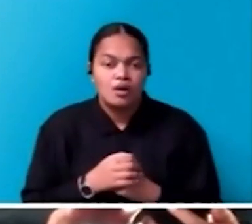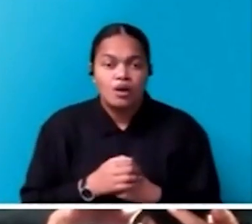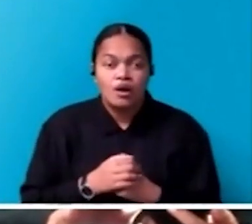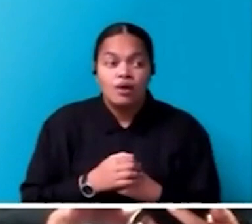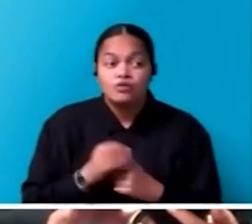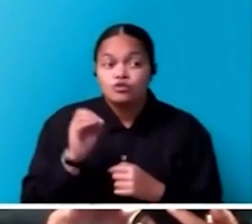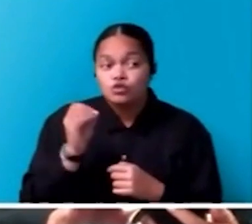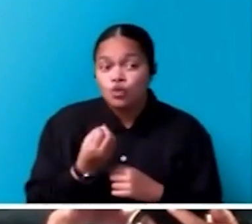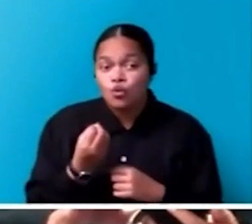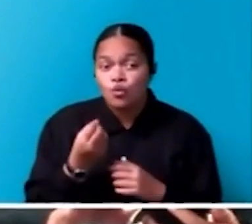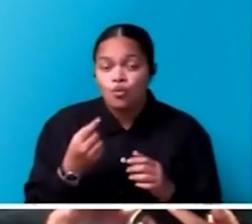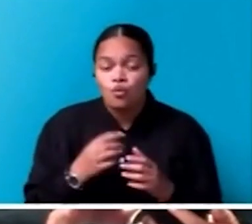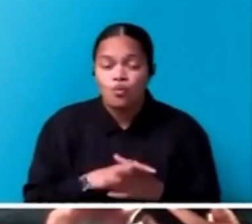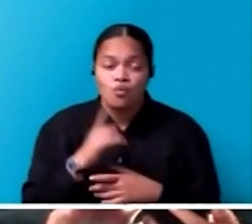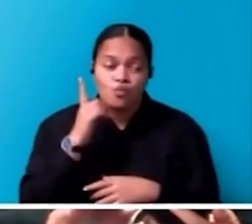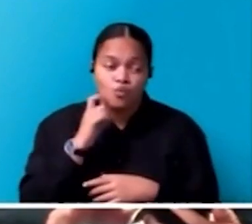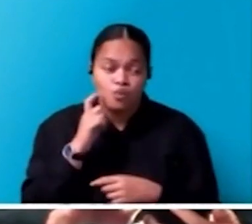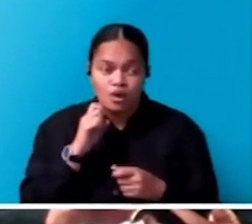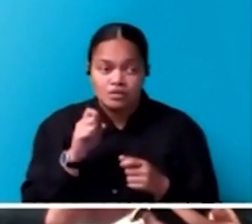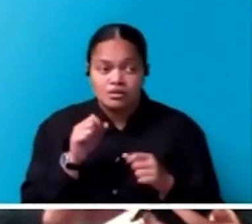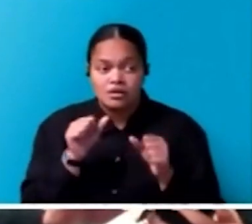we are